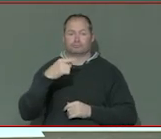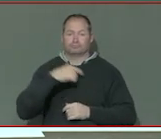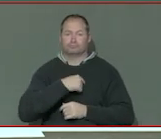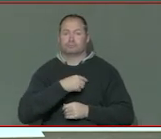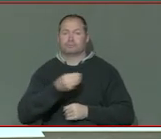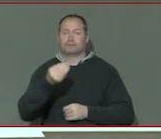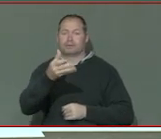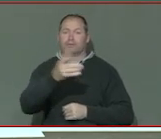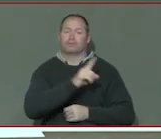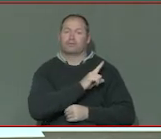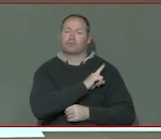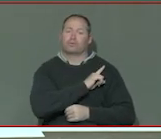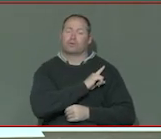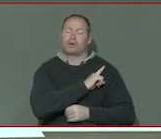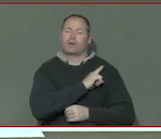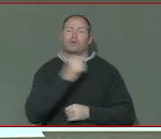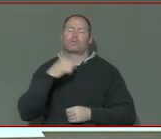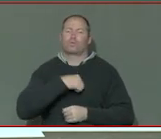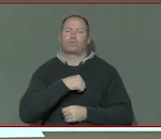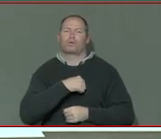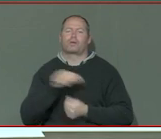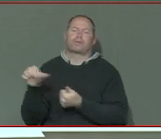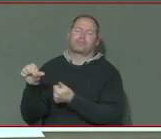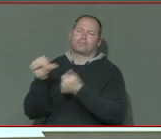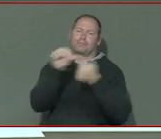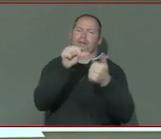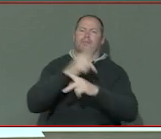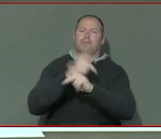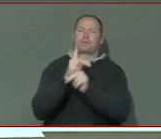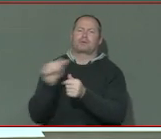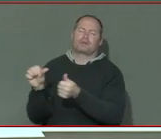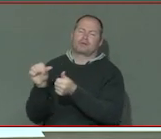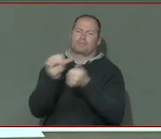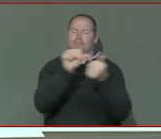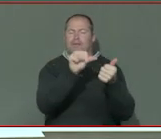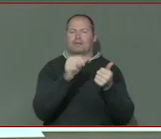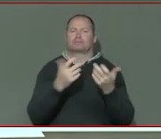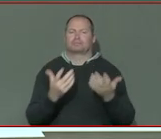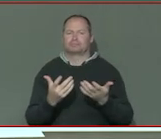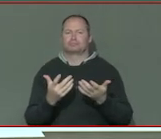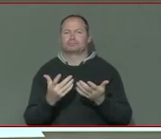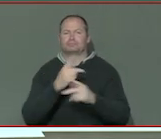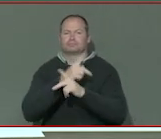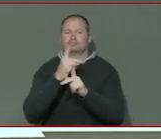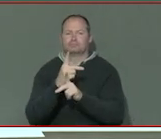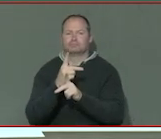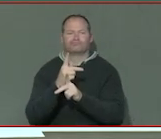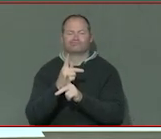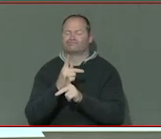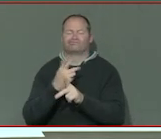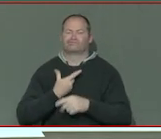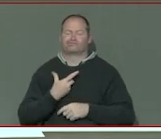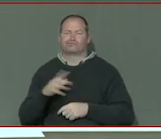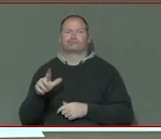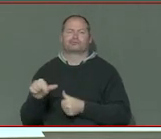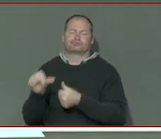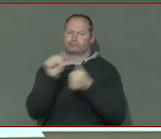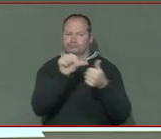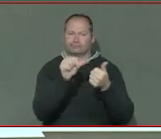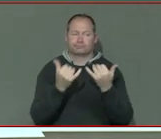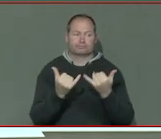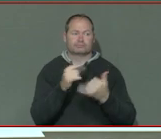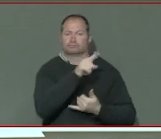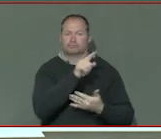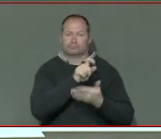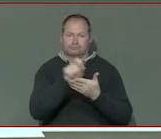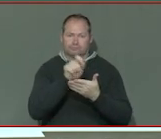that was a minus 2,100 rand. Issued to Value CC was incorrectly recorded in the